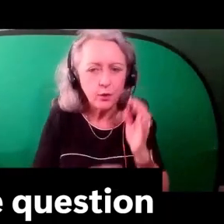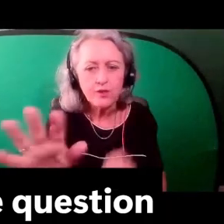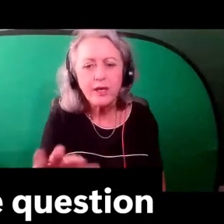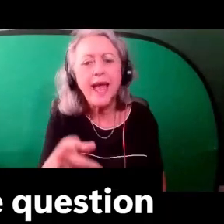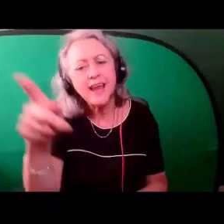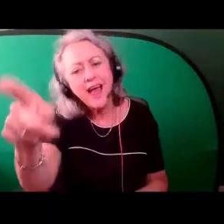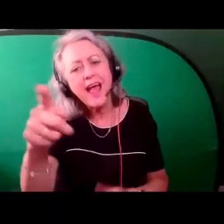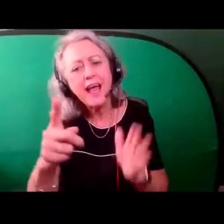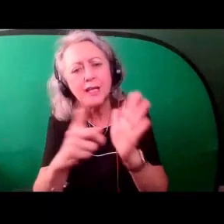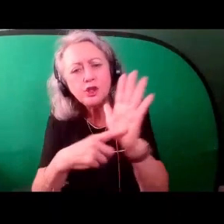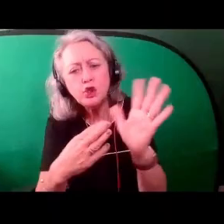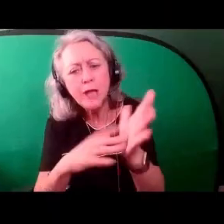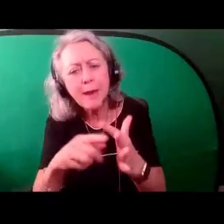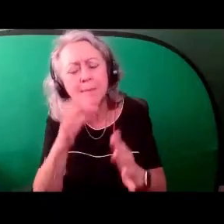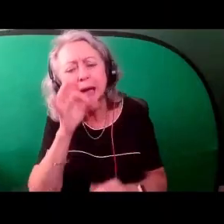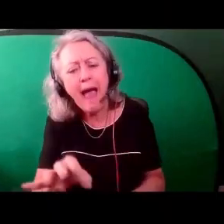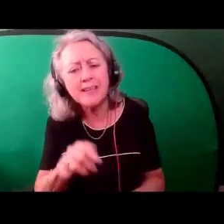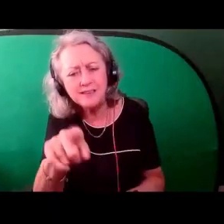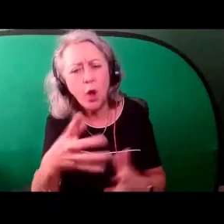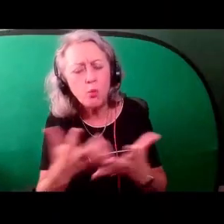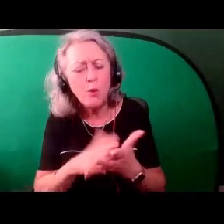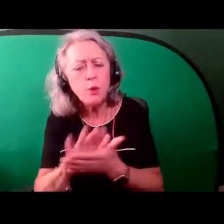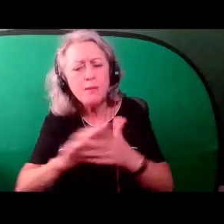I'll ask her the question again.